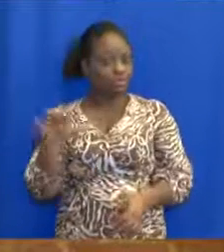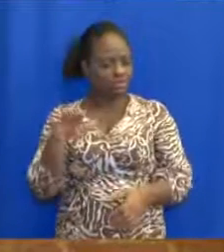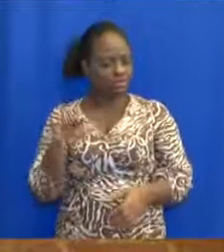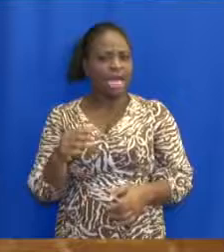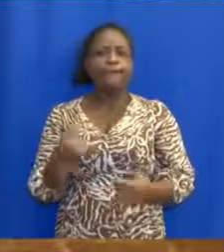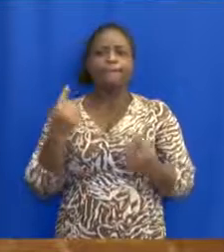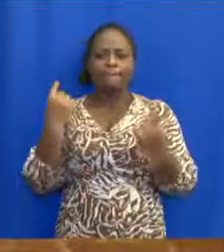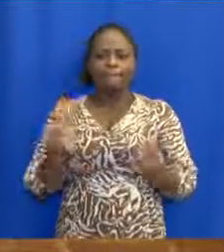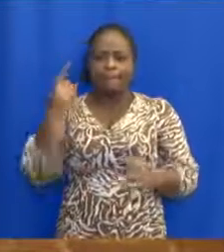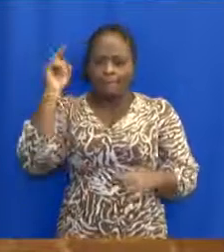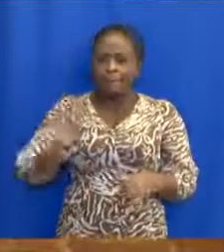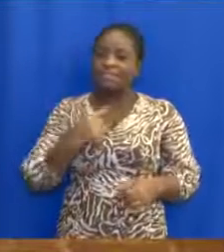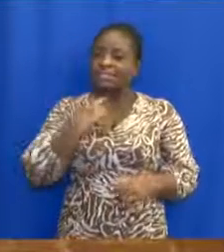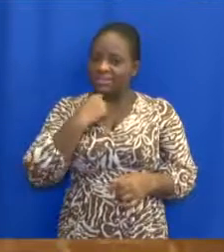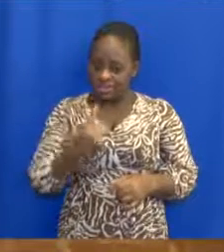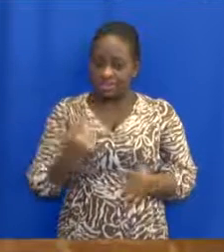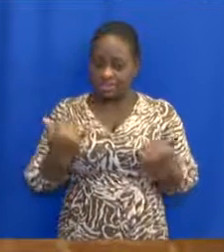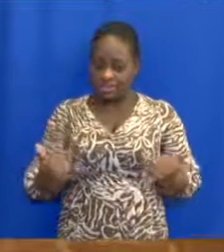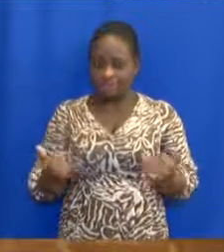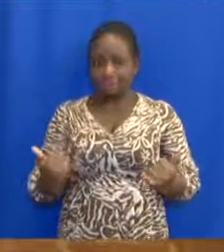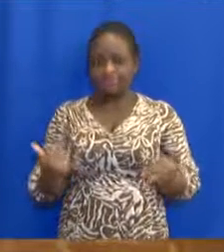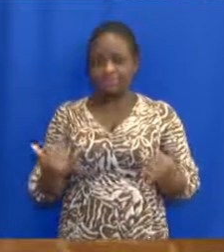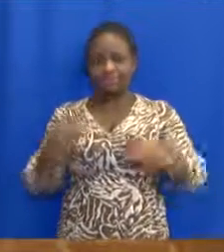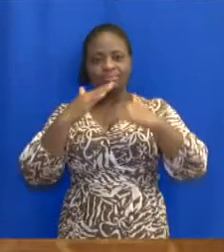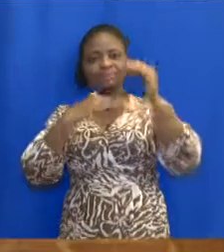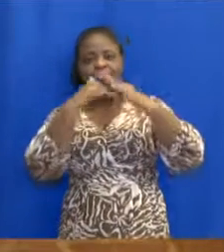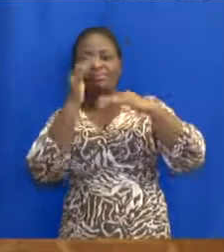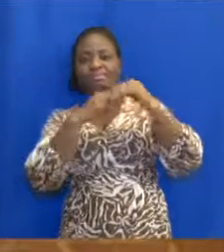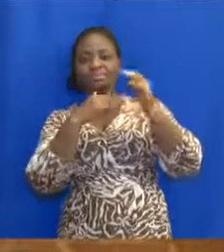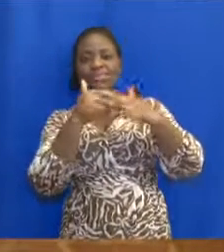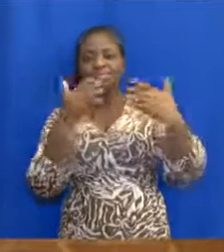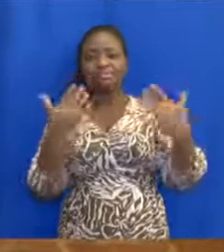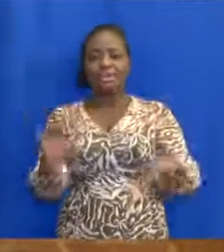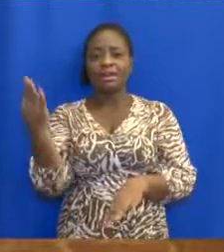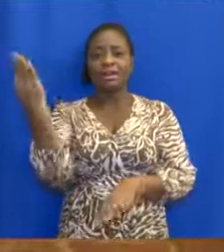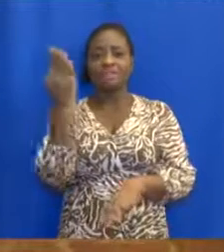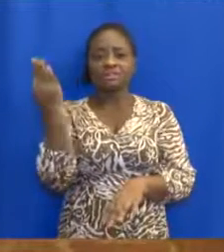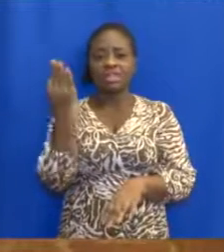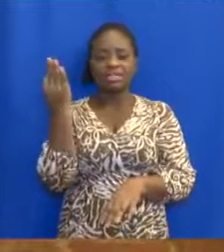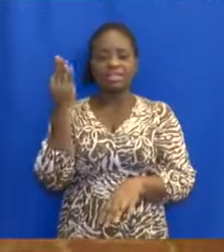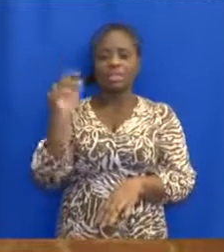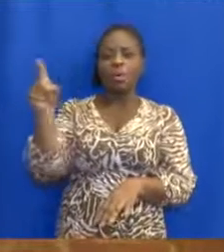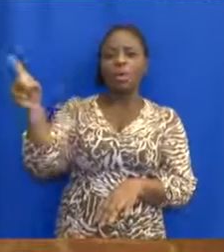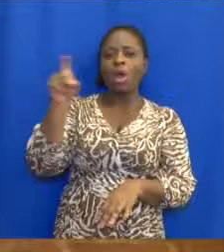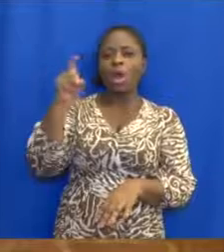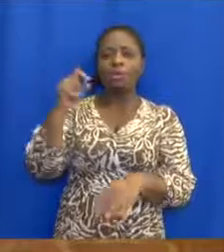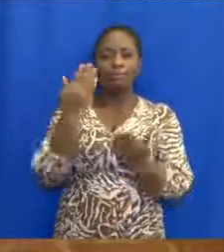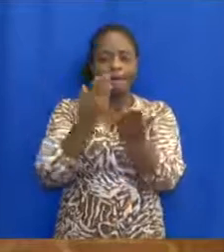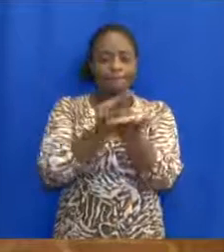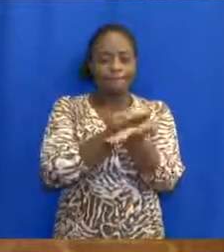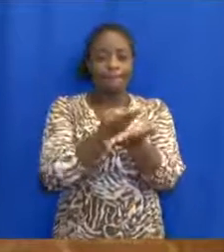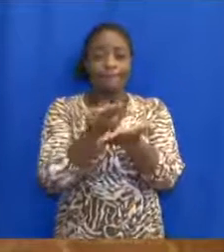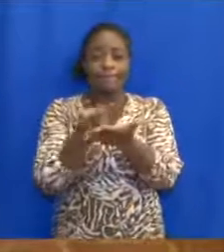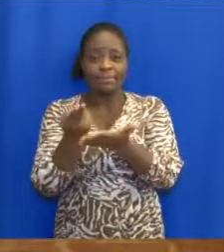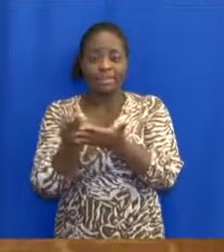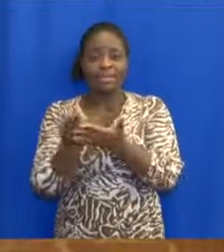I must mention at this stage the completion and handing over on Friday of the 100-bed